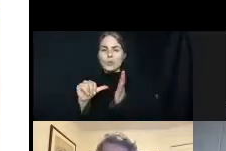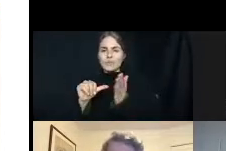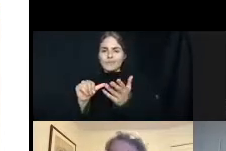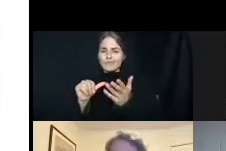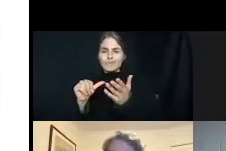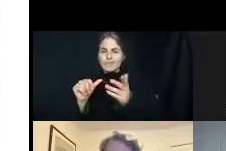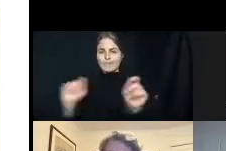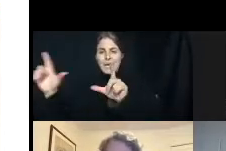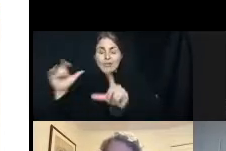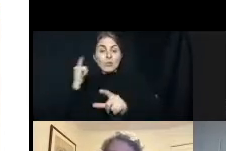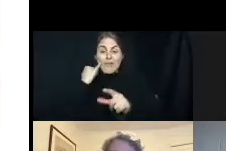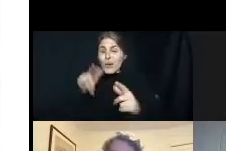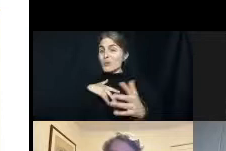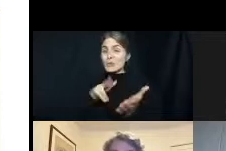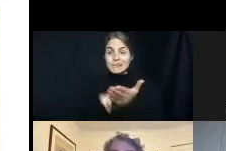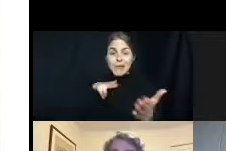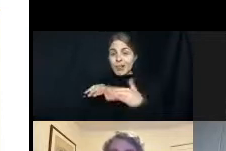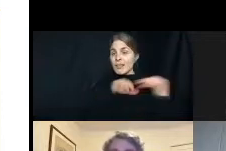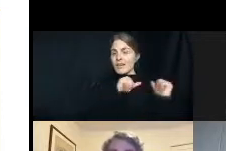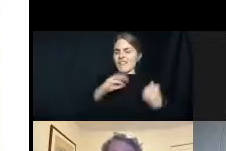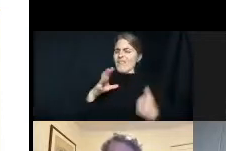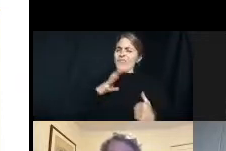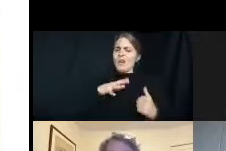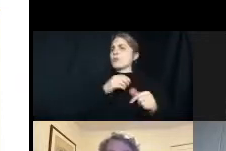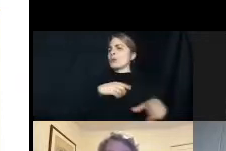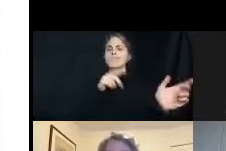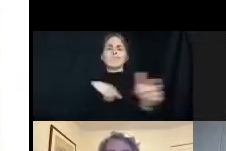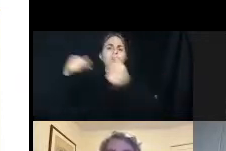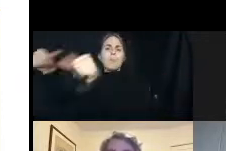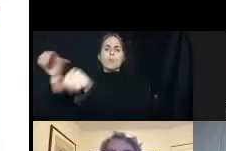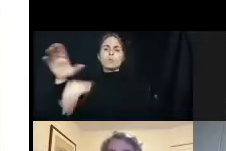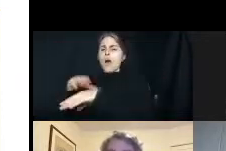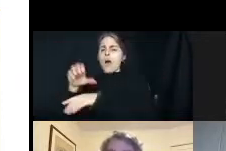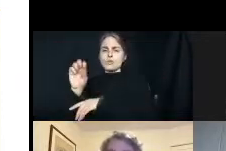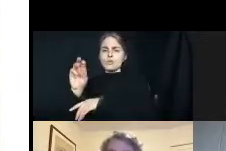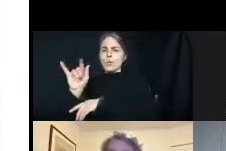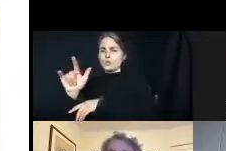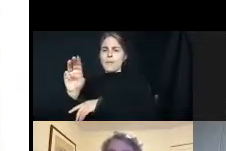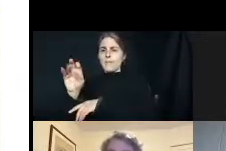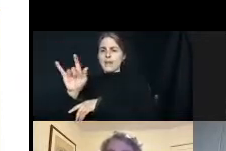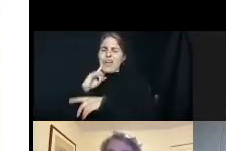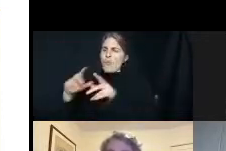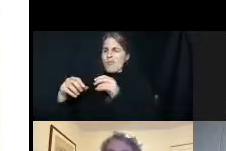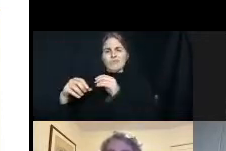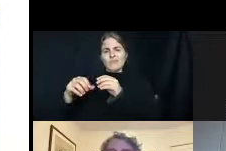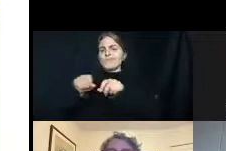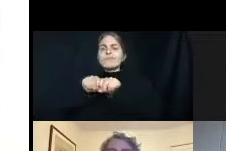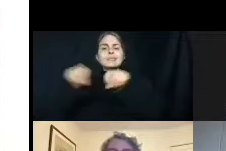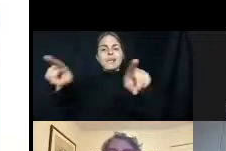point, we will be sending that out via our newsletter and posting on our social media so you can find it that way later